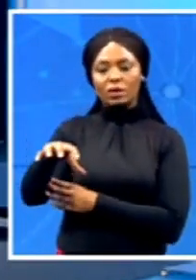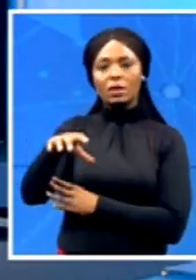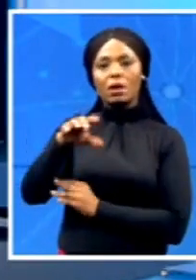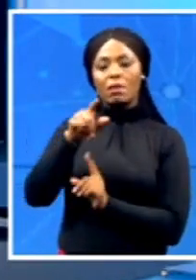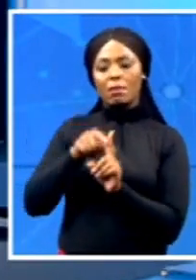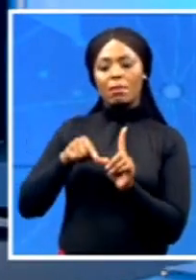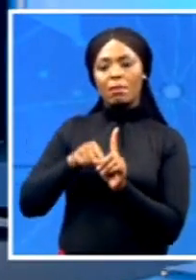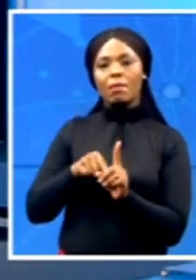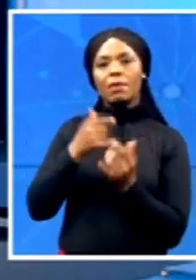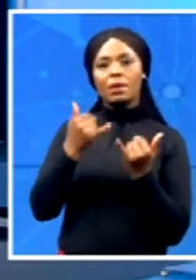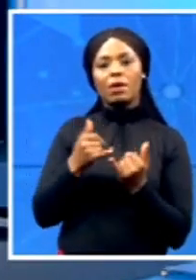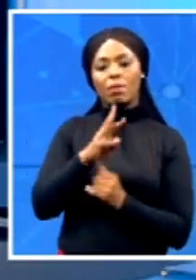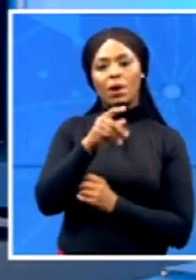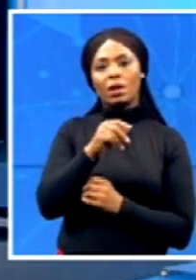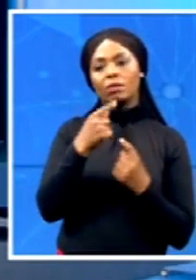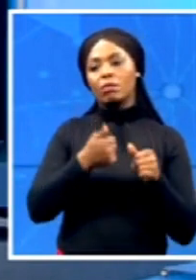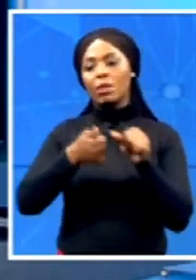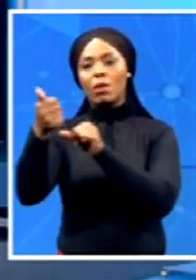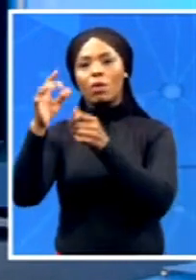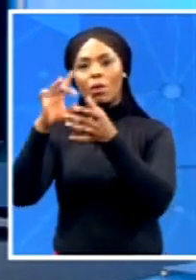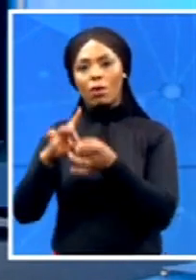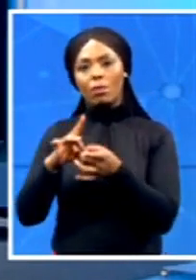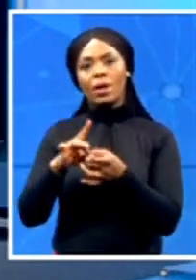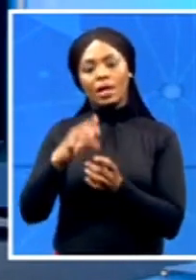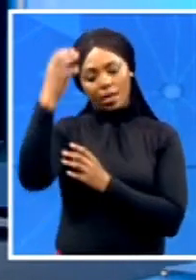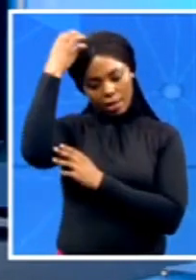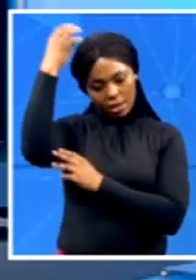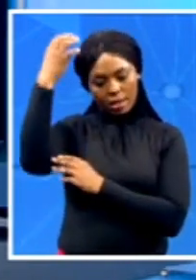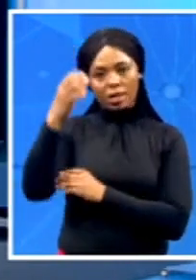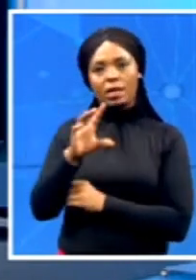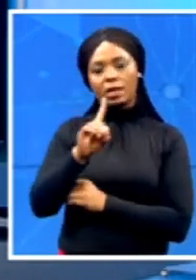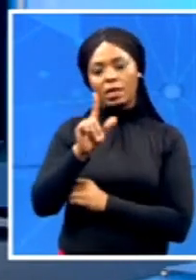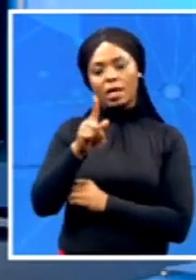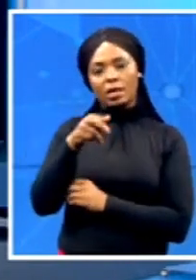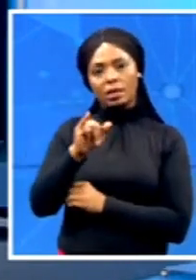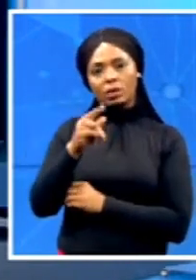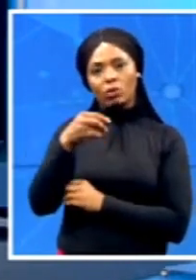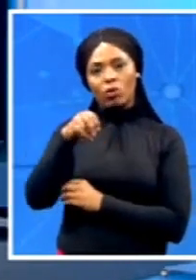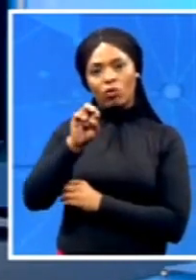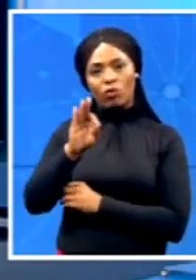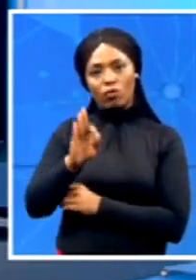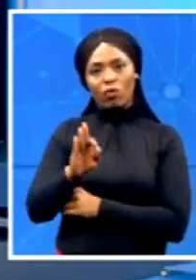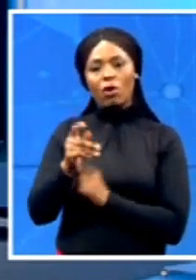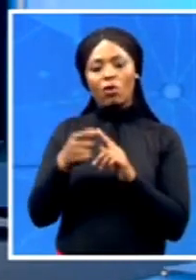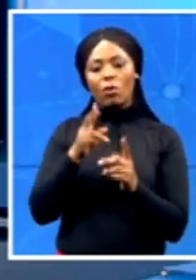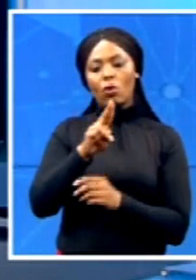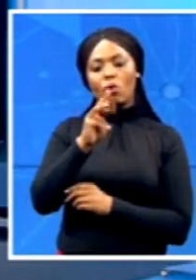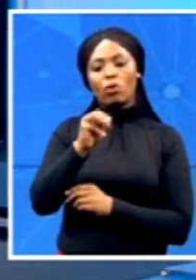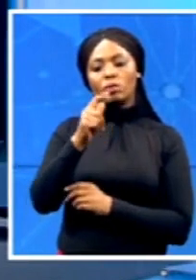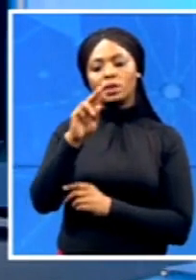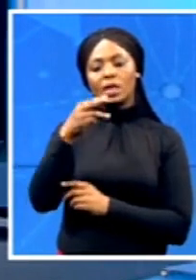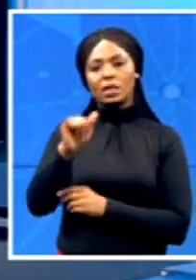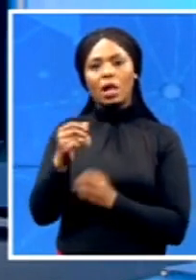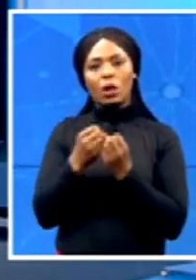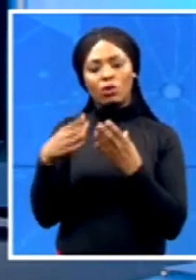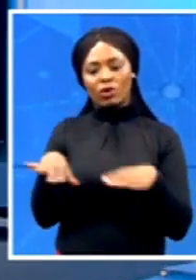King Sabatha Dalinyebo town of Mthatha becomes a hive of activity. But Mthatha is also notorious for bad driving, we're